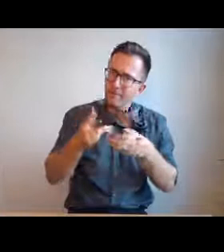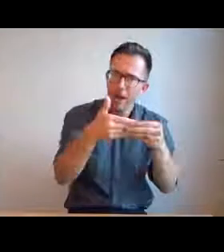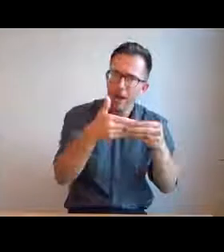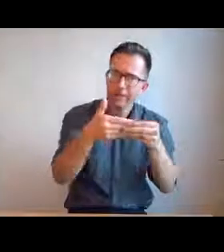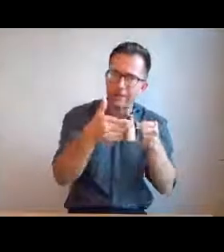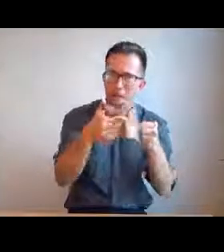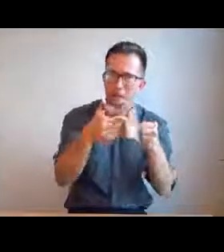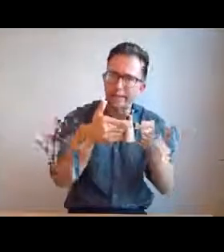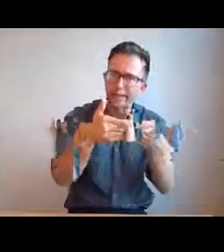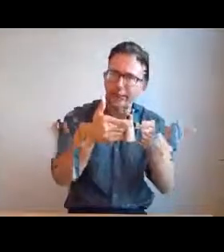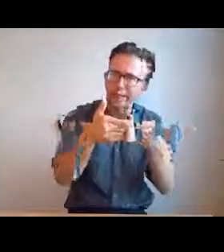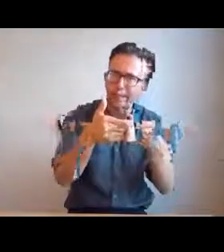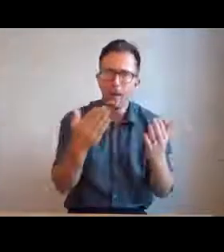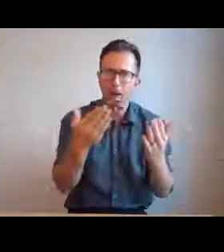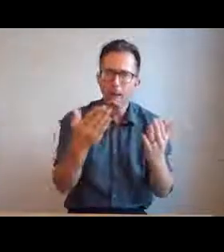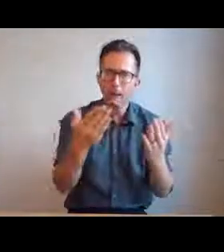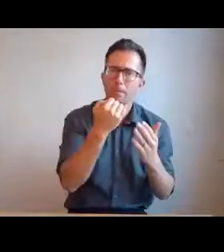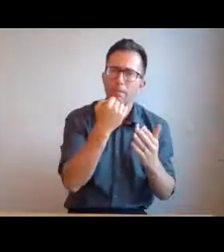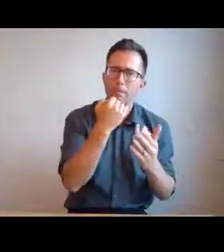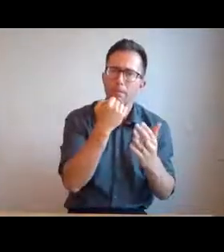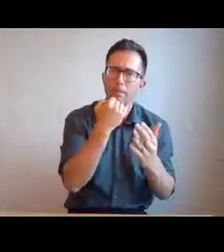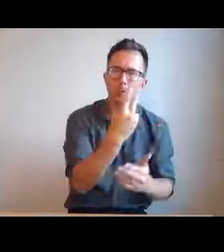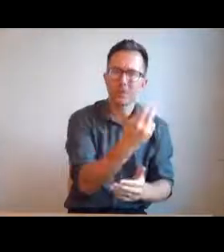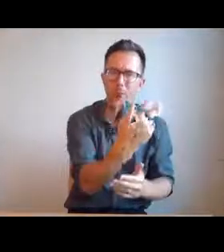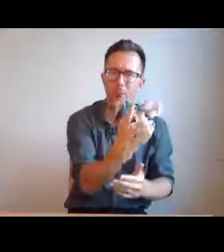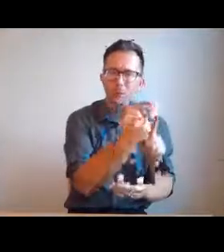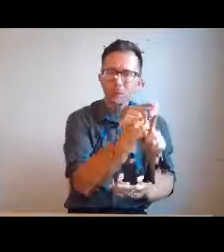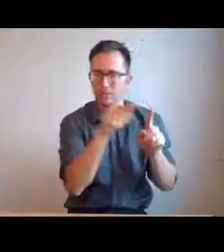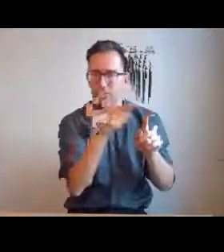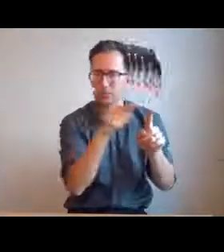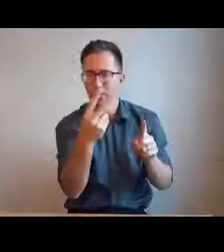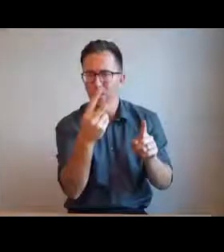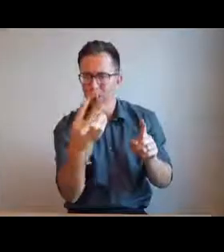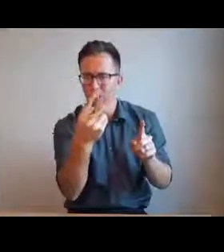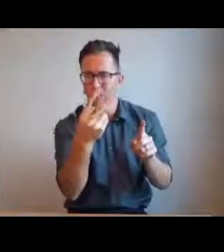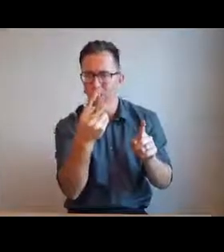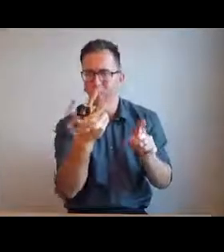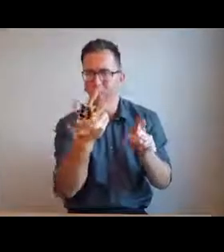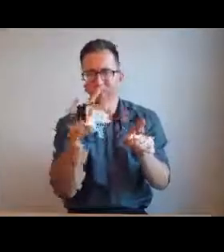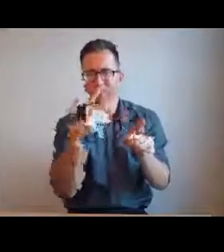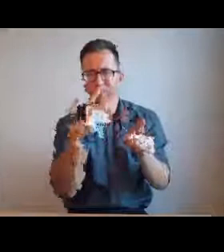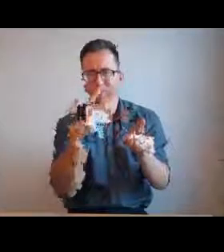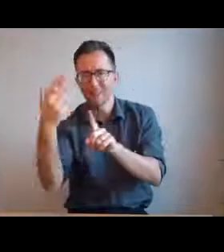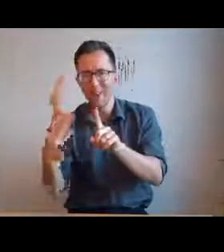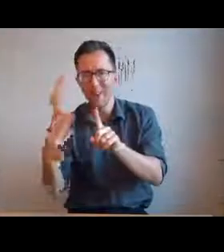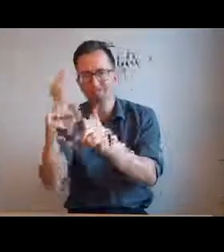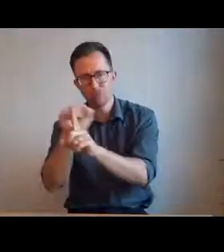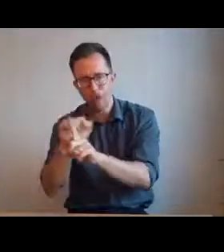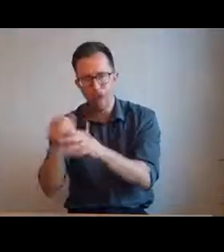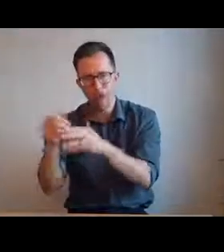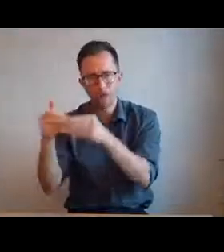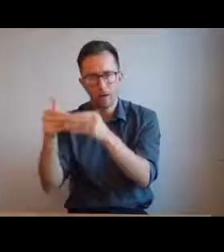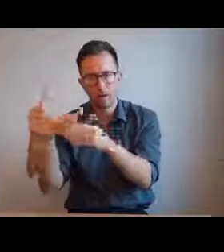26 to 27 and 28 to 29 of the Design Refinement Consultation Guide.